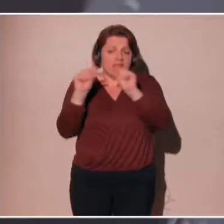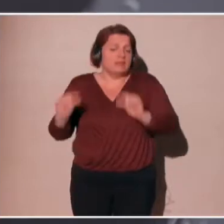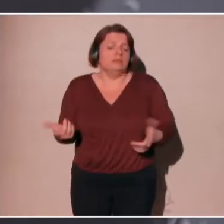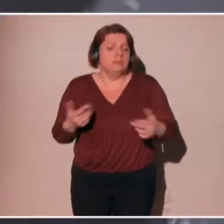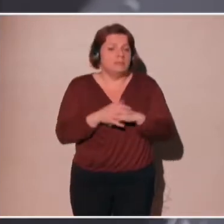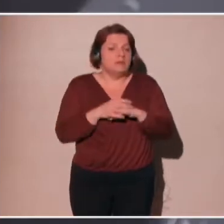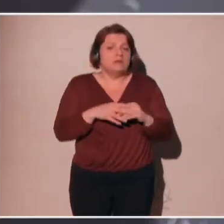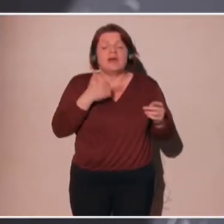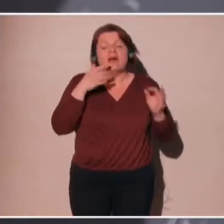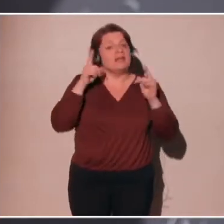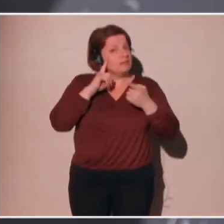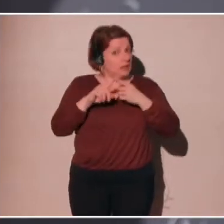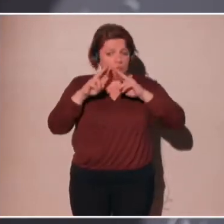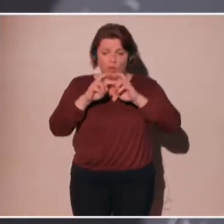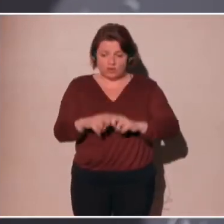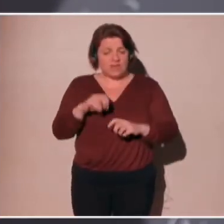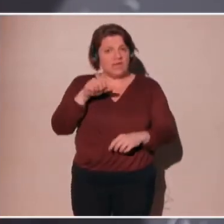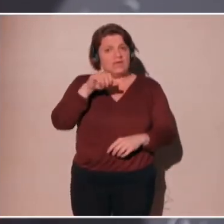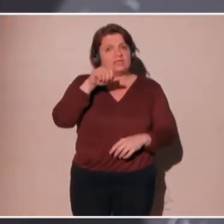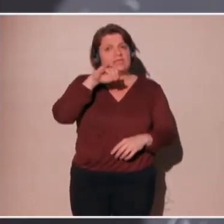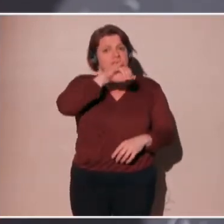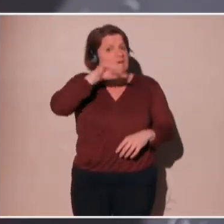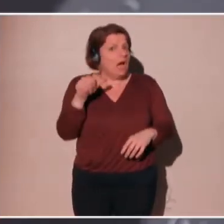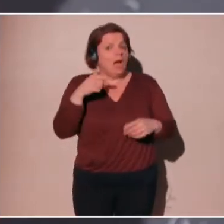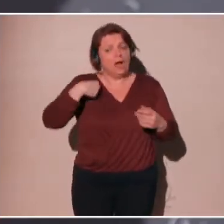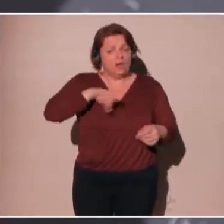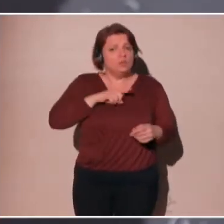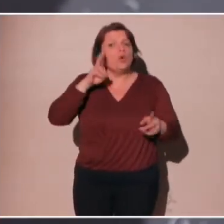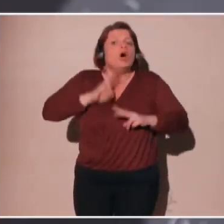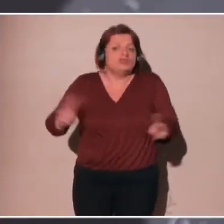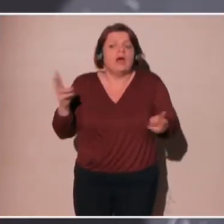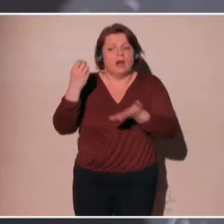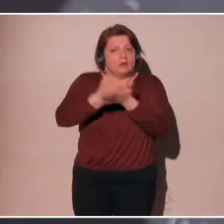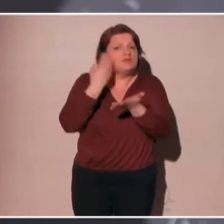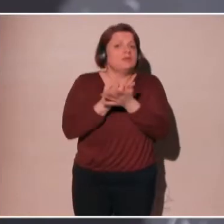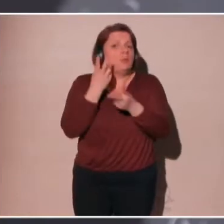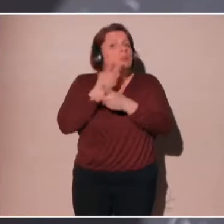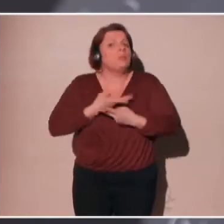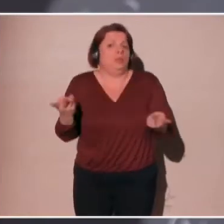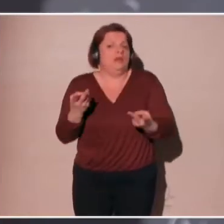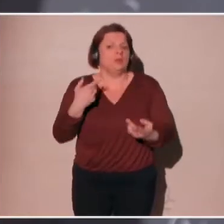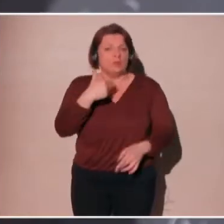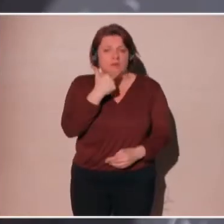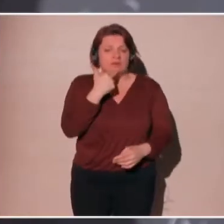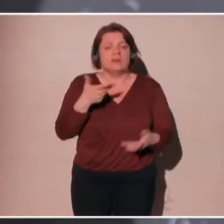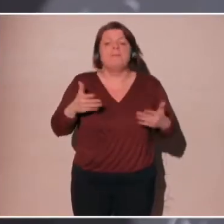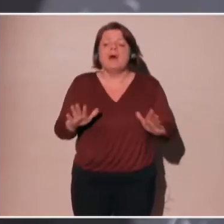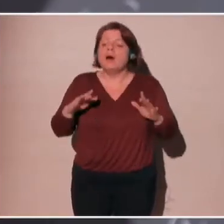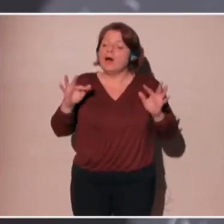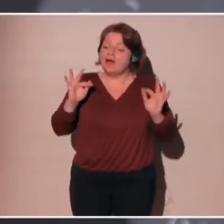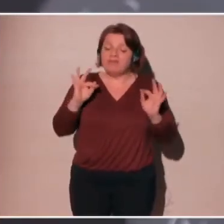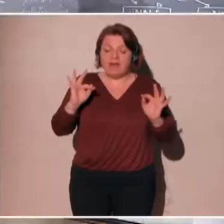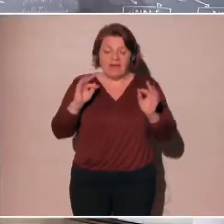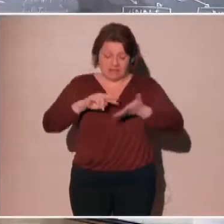everyone, basically. And so for research in AI, generally speaking, we use public data. Now, when it